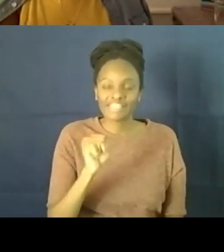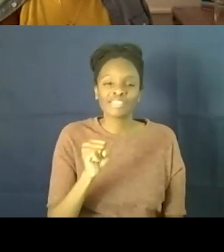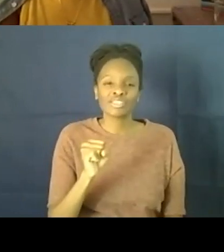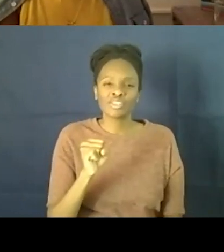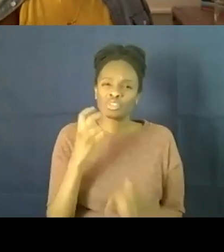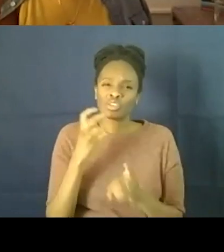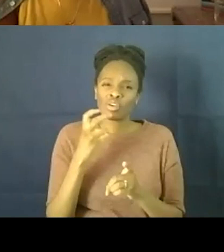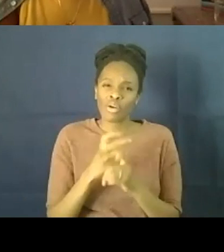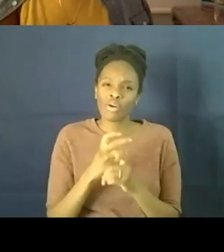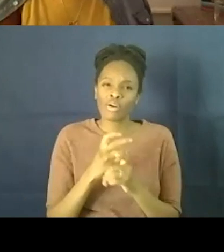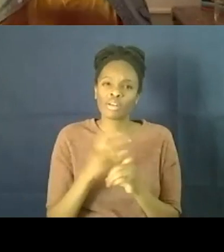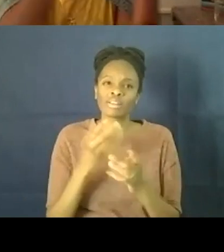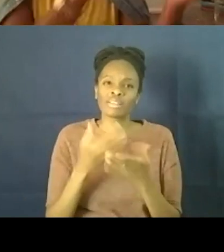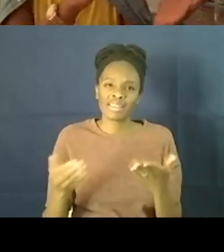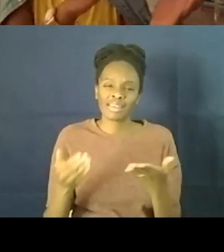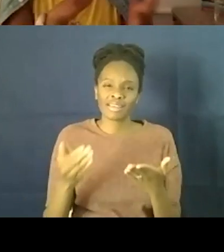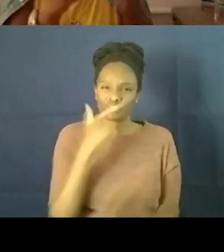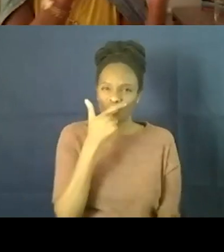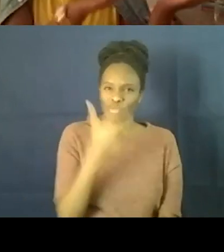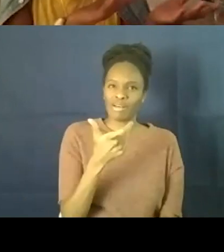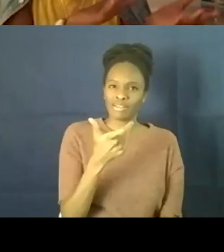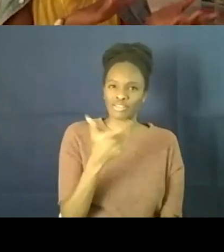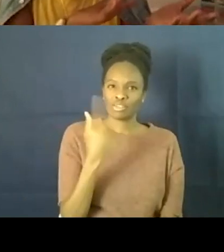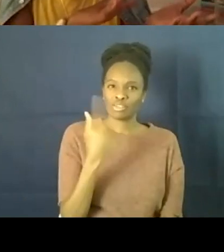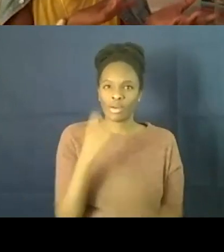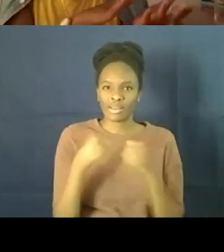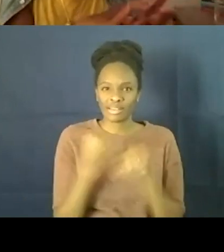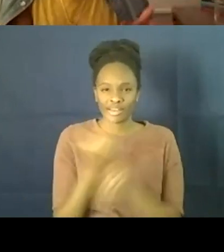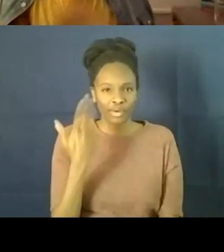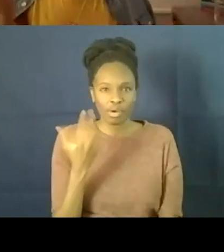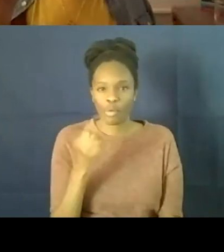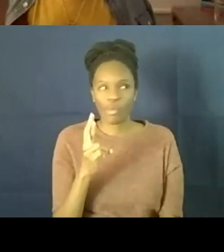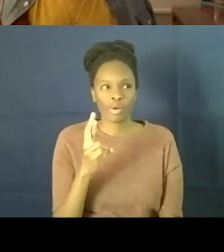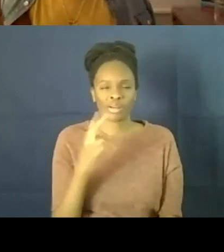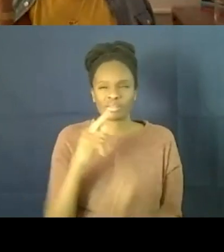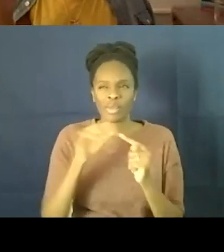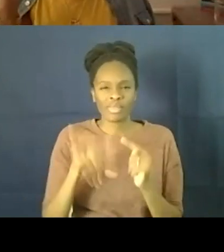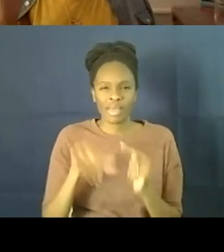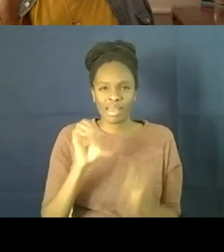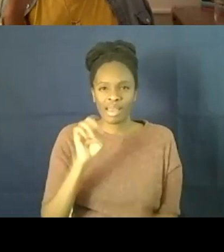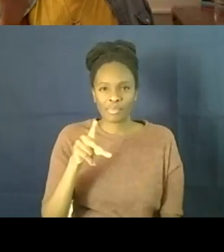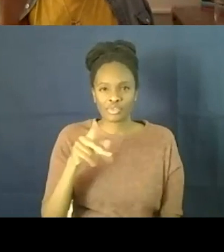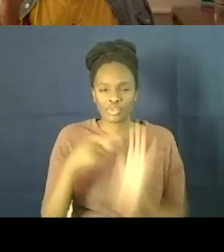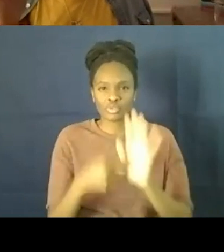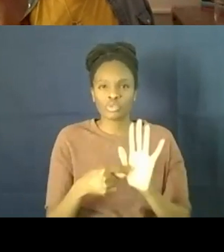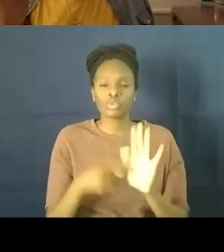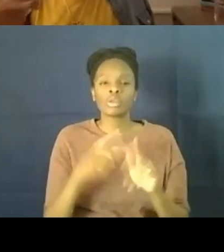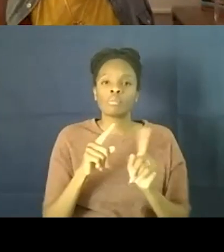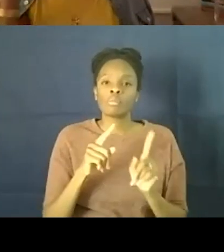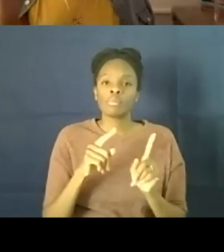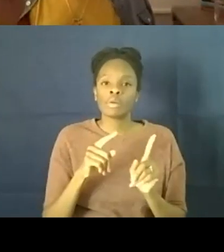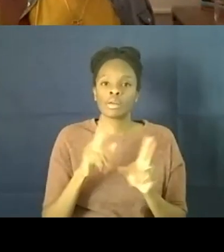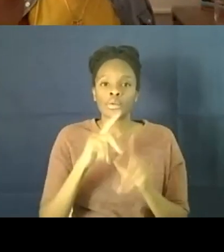to bear witness to, like a year ago or however long that episode came out. But I think the time and place that we're in, when Black people